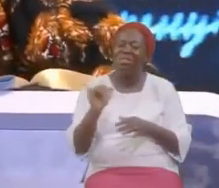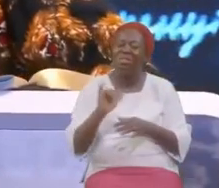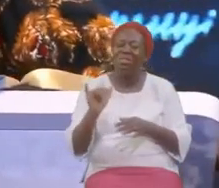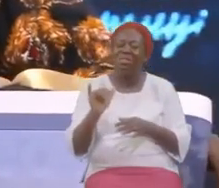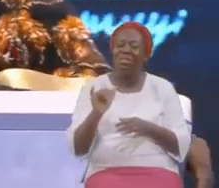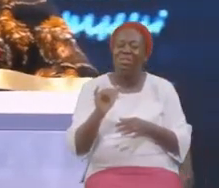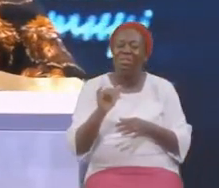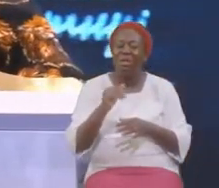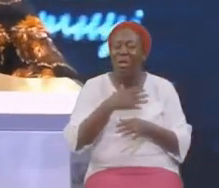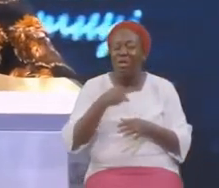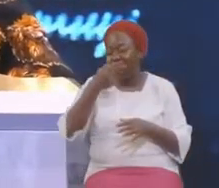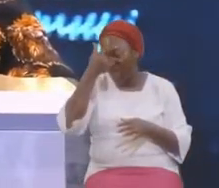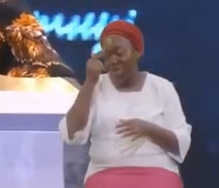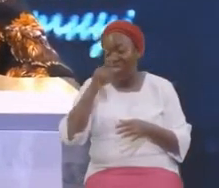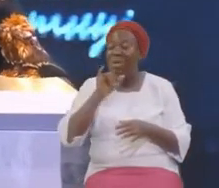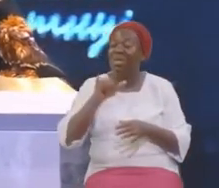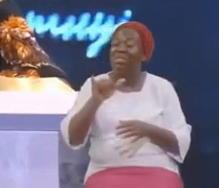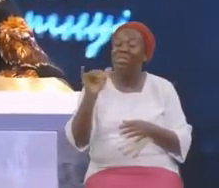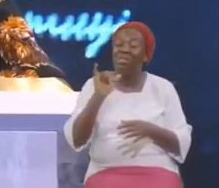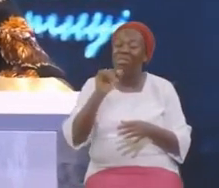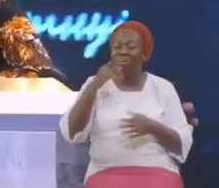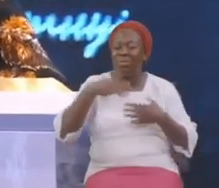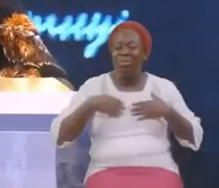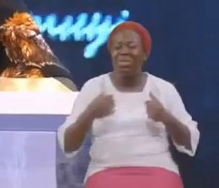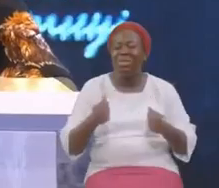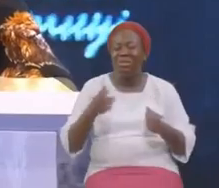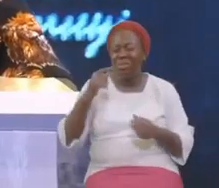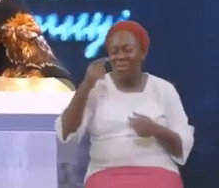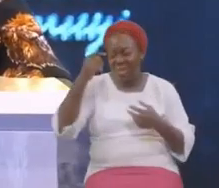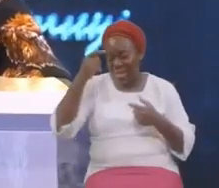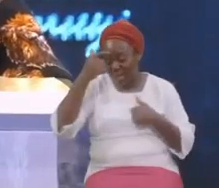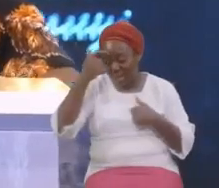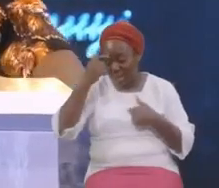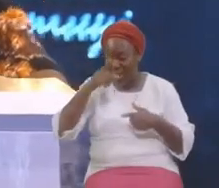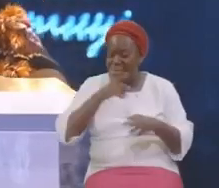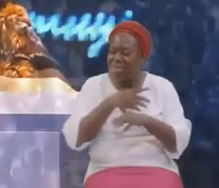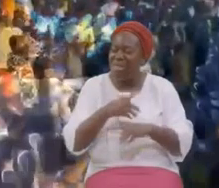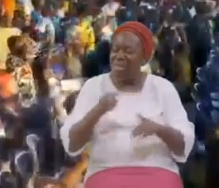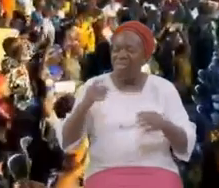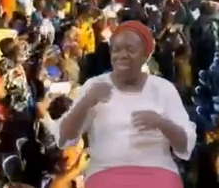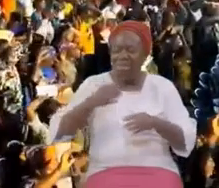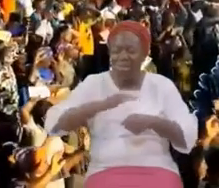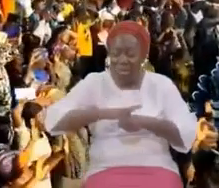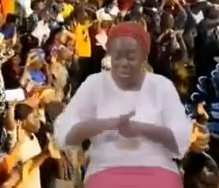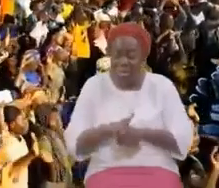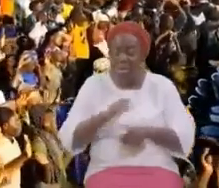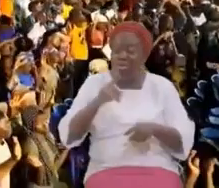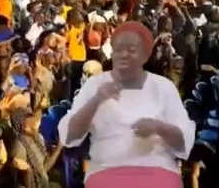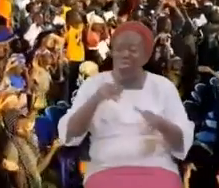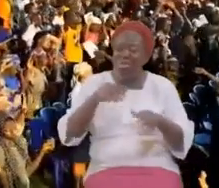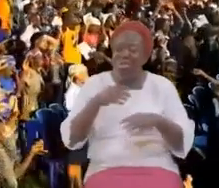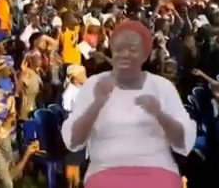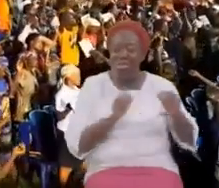same, you'll heal the sick. You'll deliver the oppressed. You'll set the captive